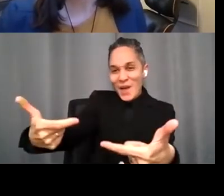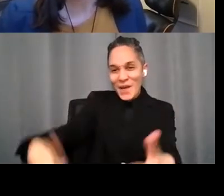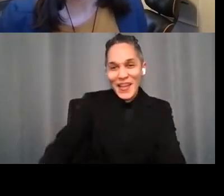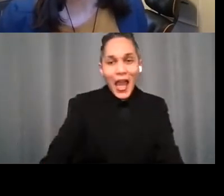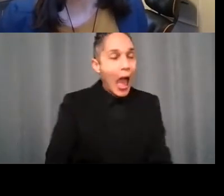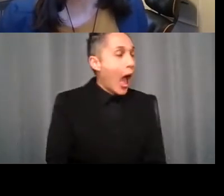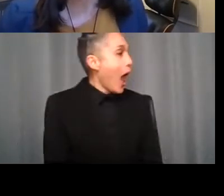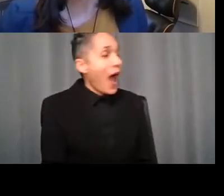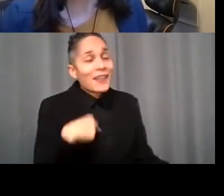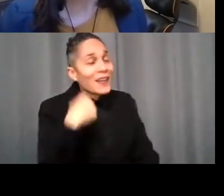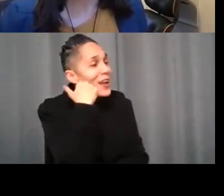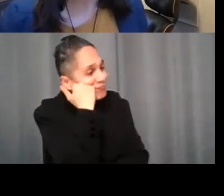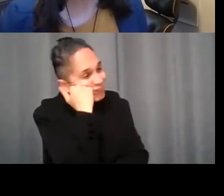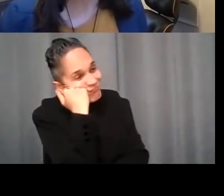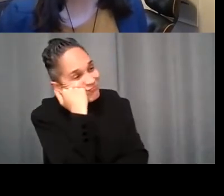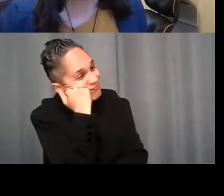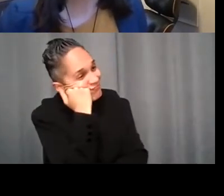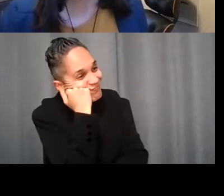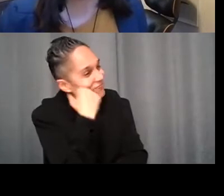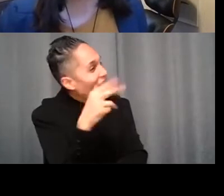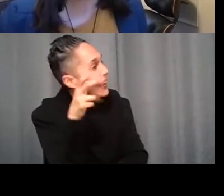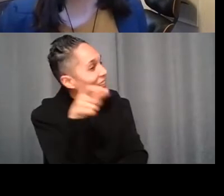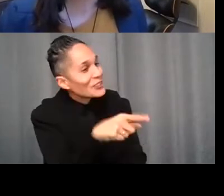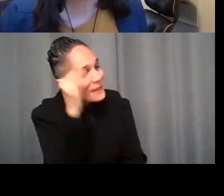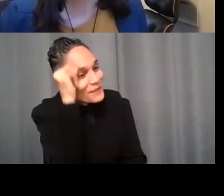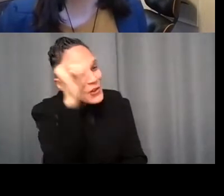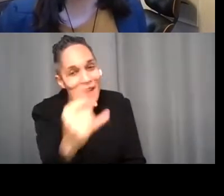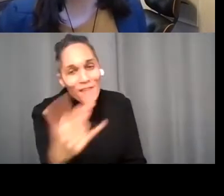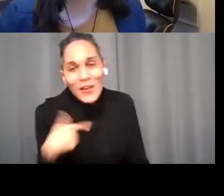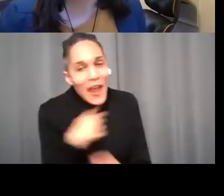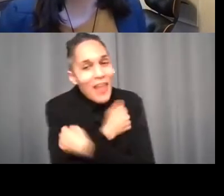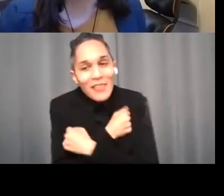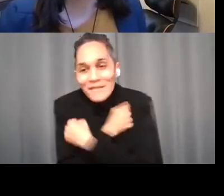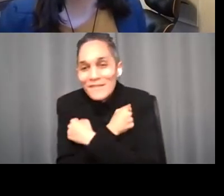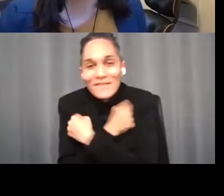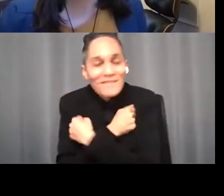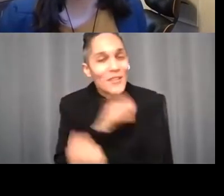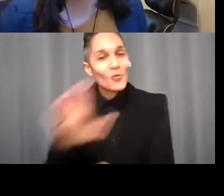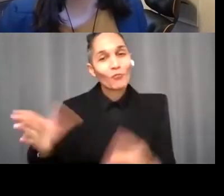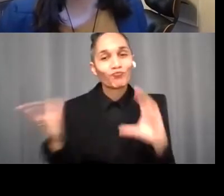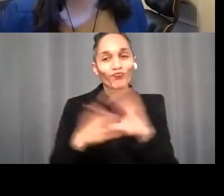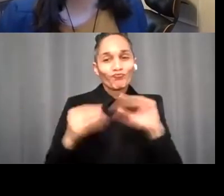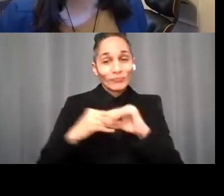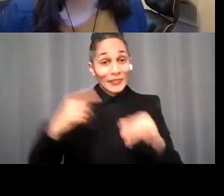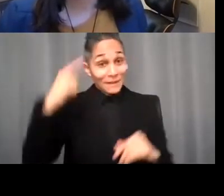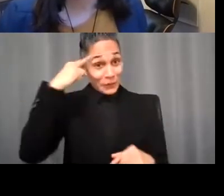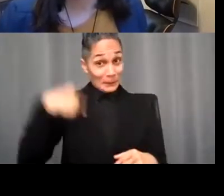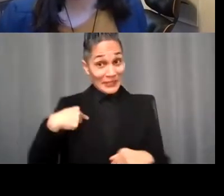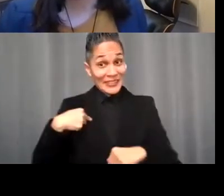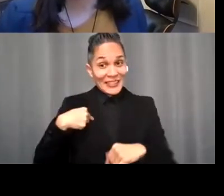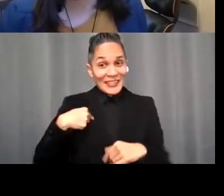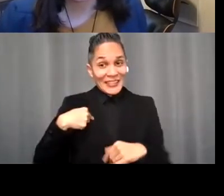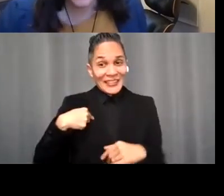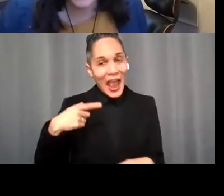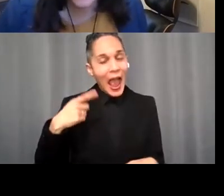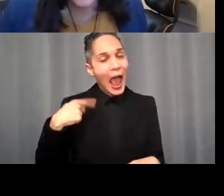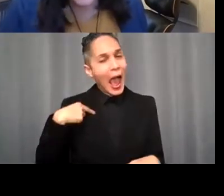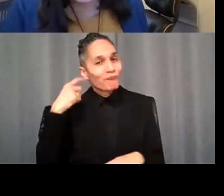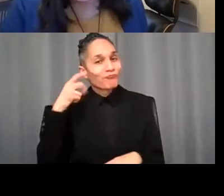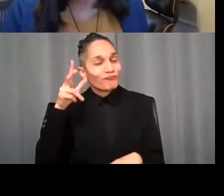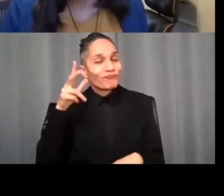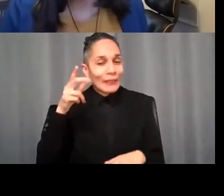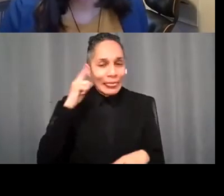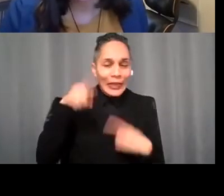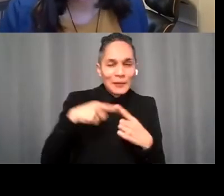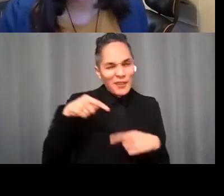I could listen to you forever, Marcia. I loved everything that you were saying. For me, I think when I was thinking about all the stuff that I do,